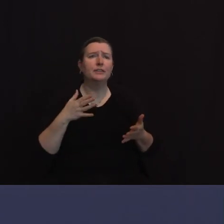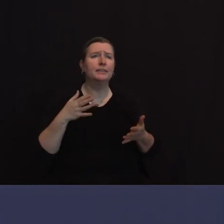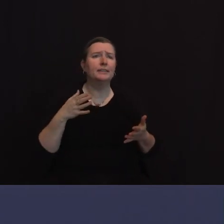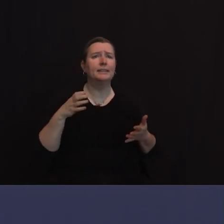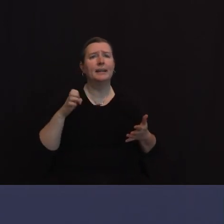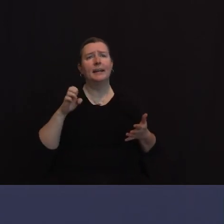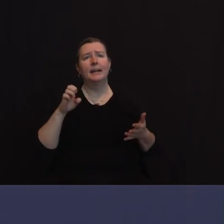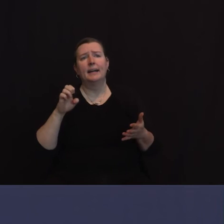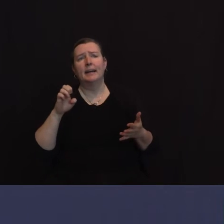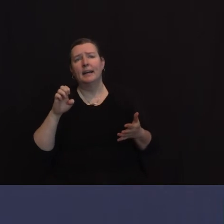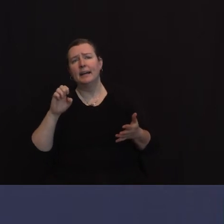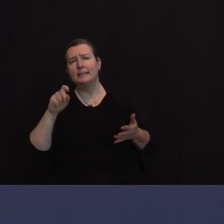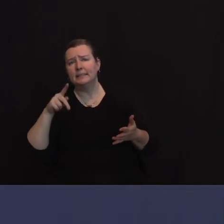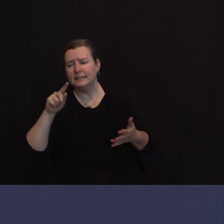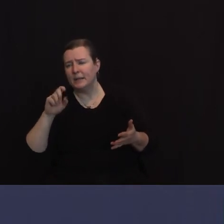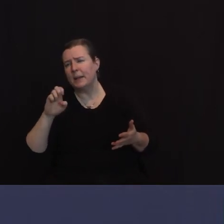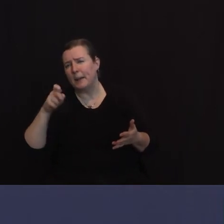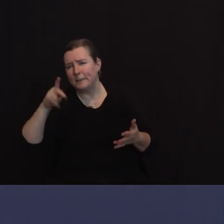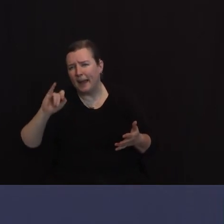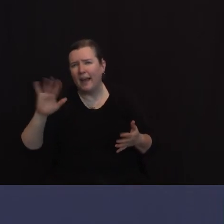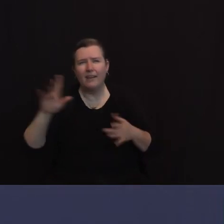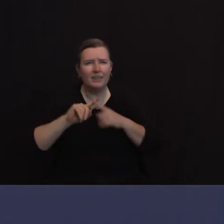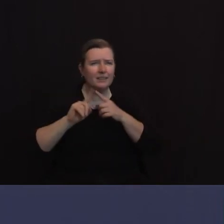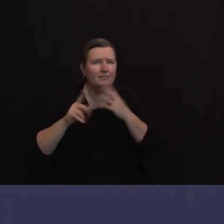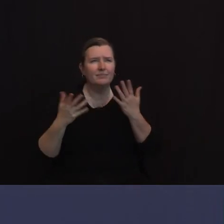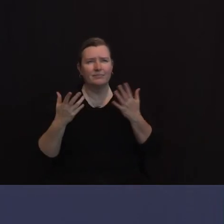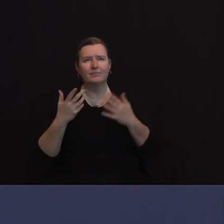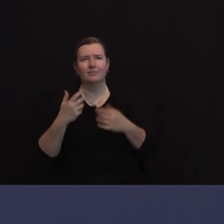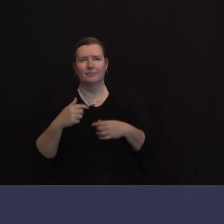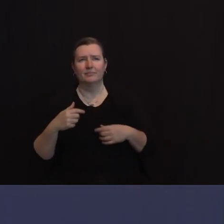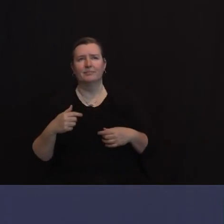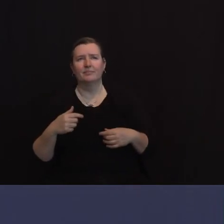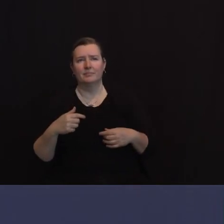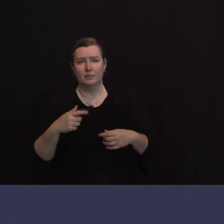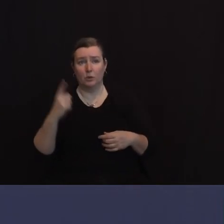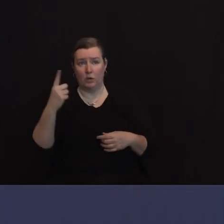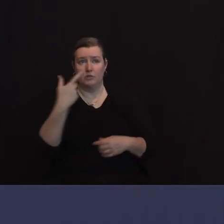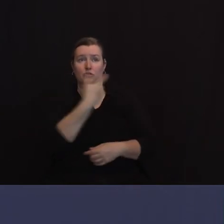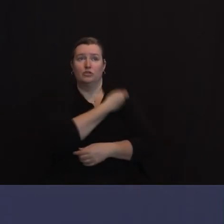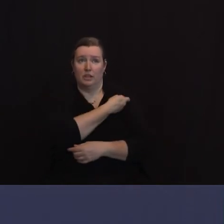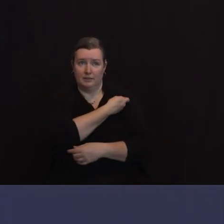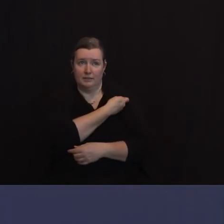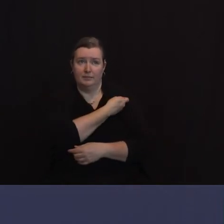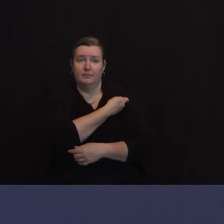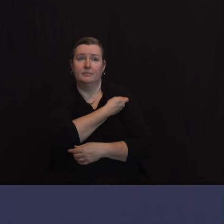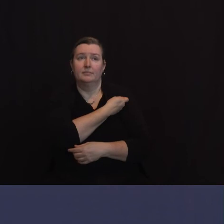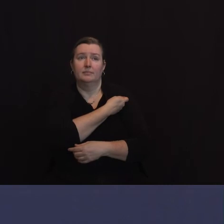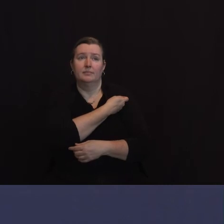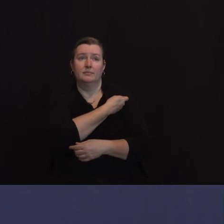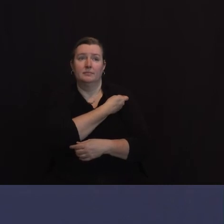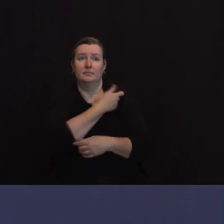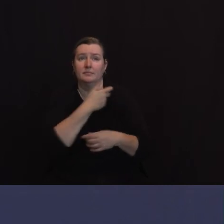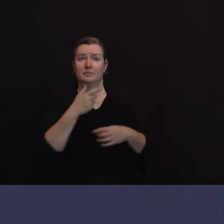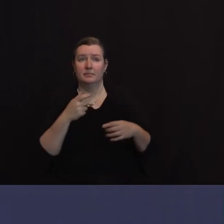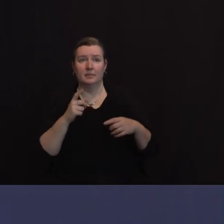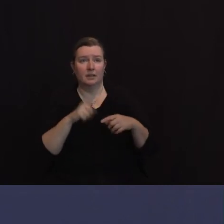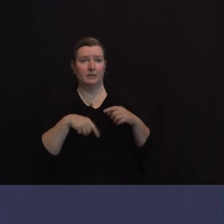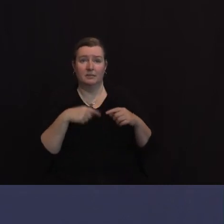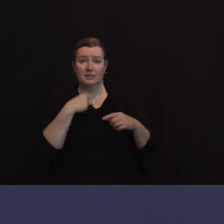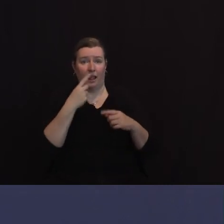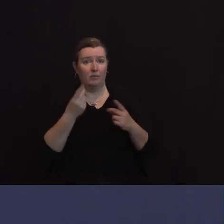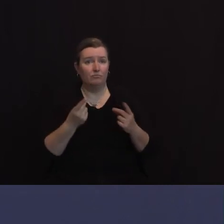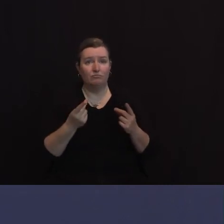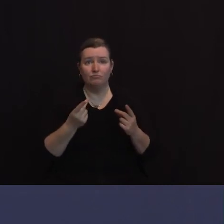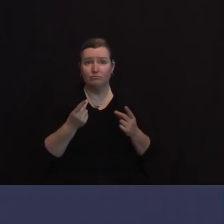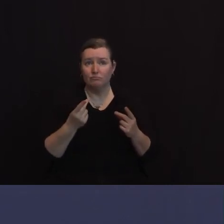1-dose vaccine with regular refrigeration, I can't say overnight you're in doctor's offices, but that gives you a flexibility, gives